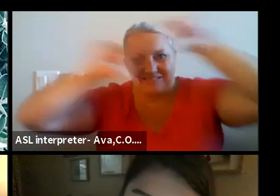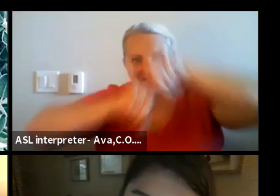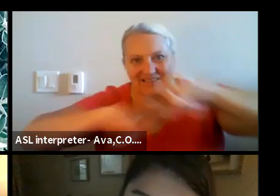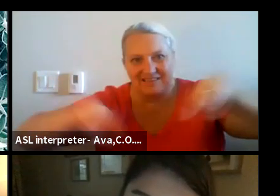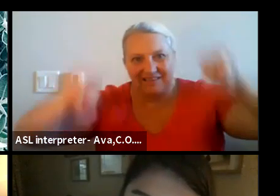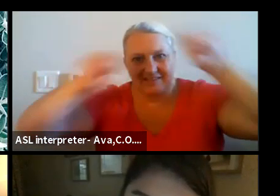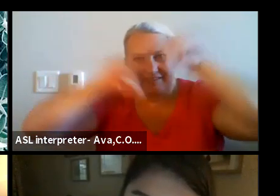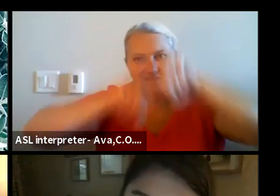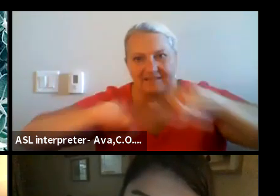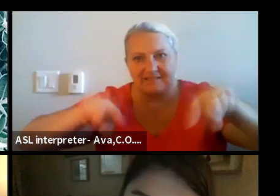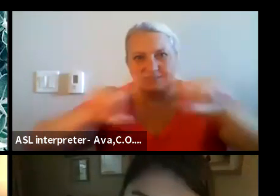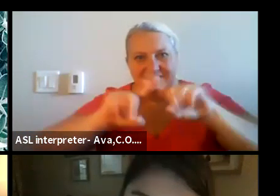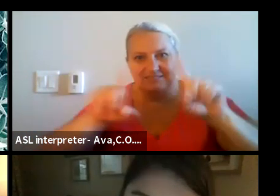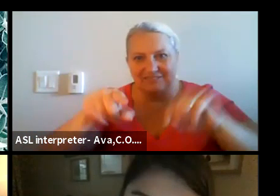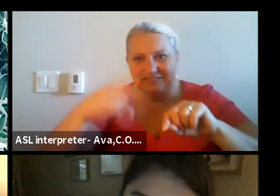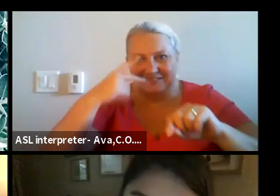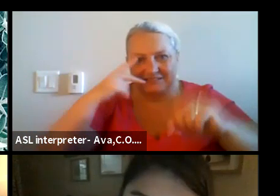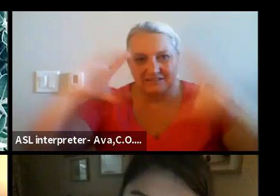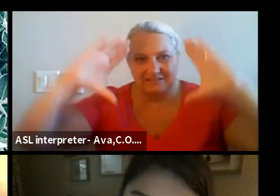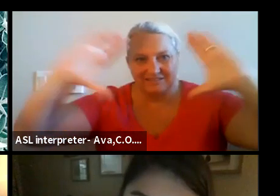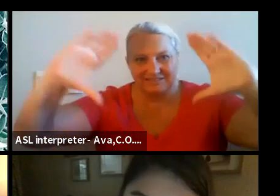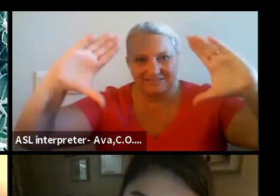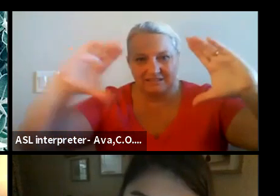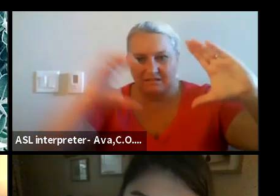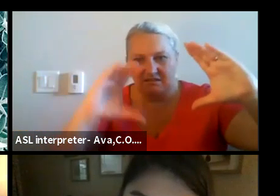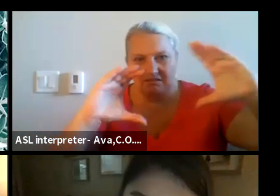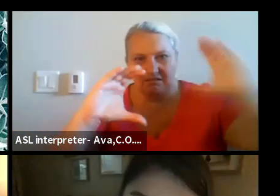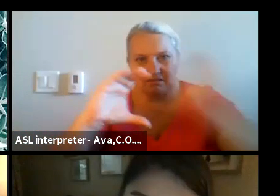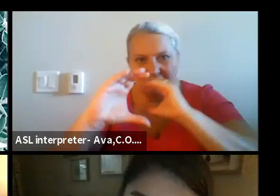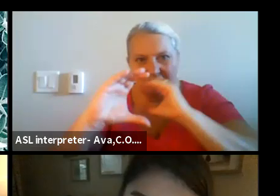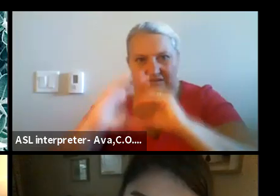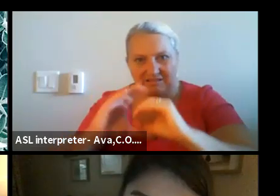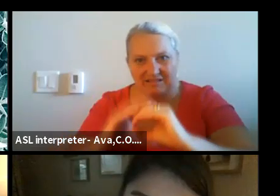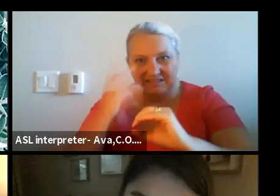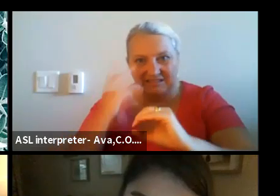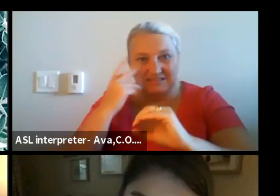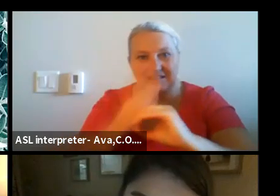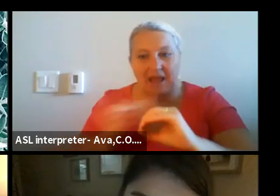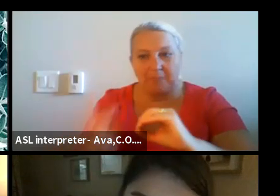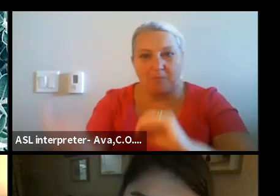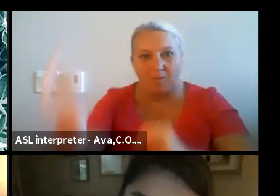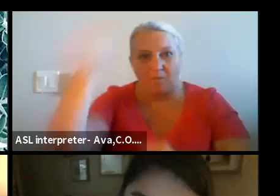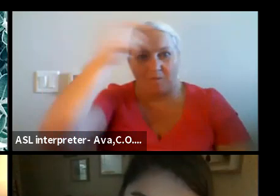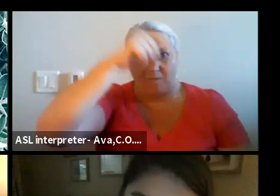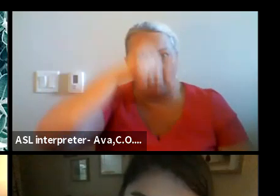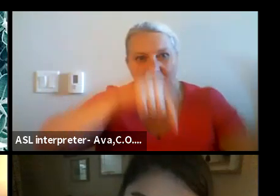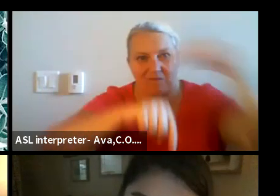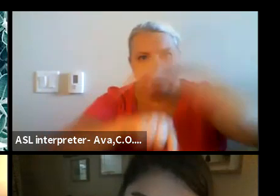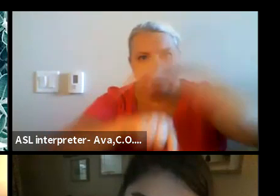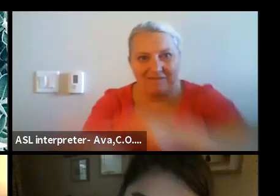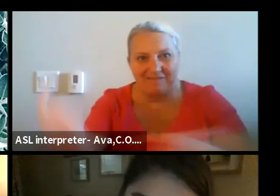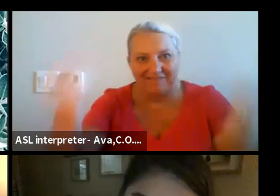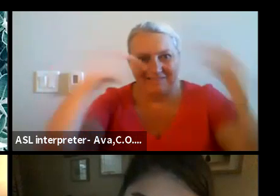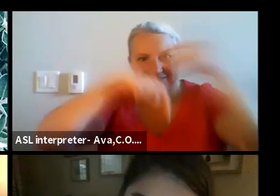some of the circles are inside the other circles, and then some of them are outside the circle.